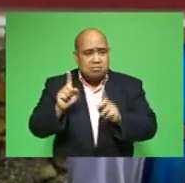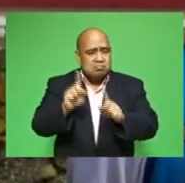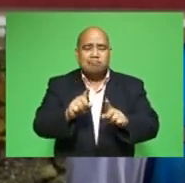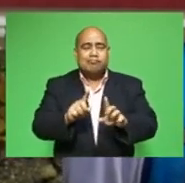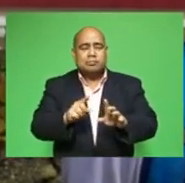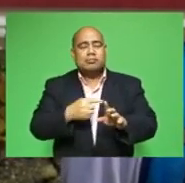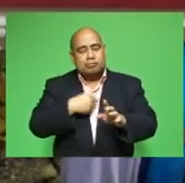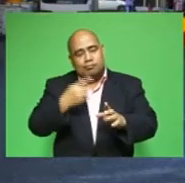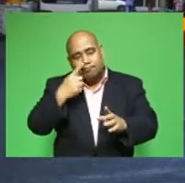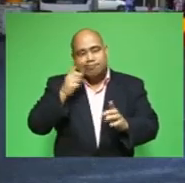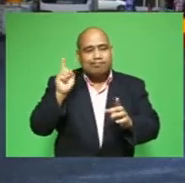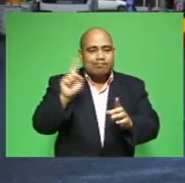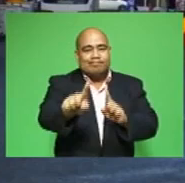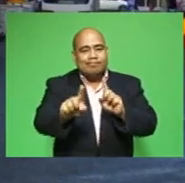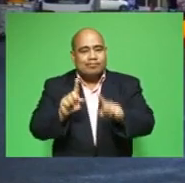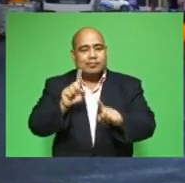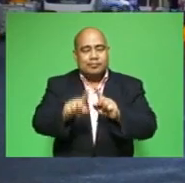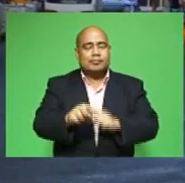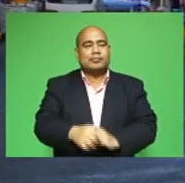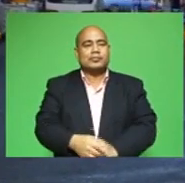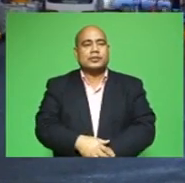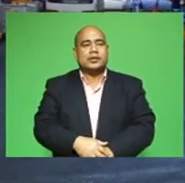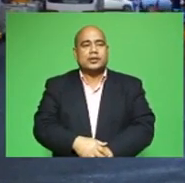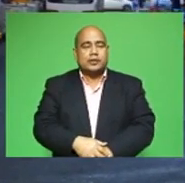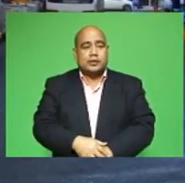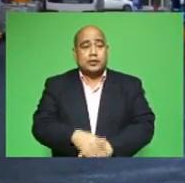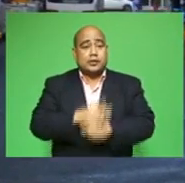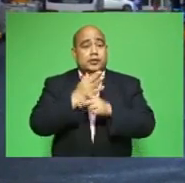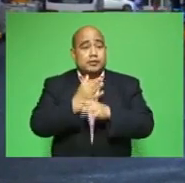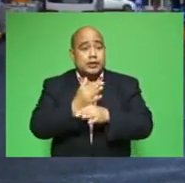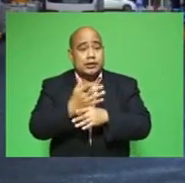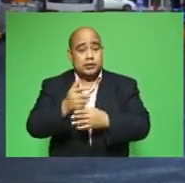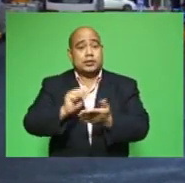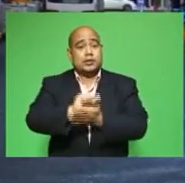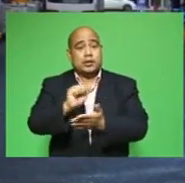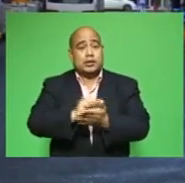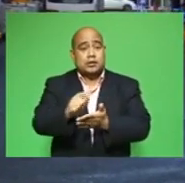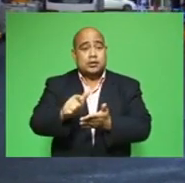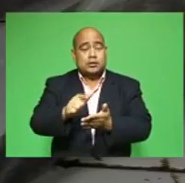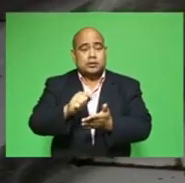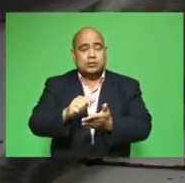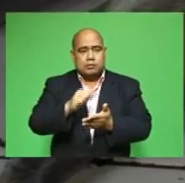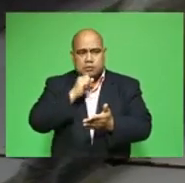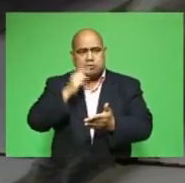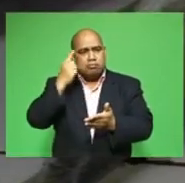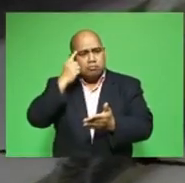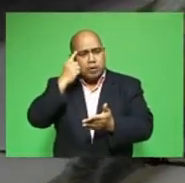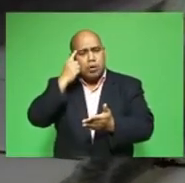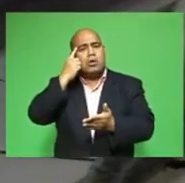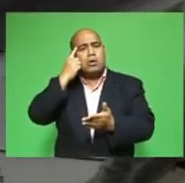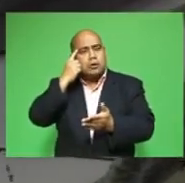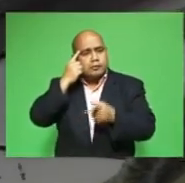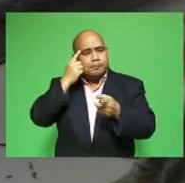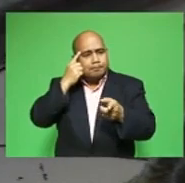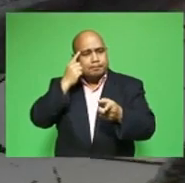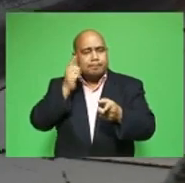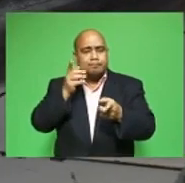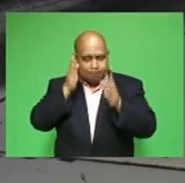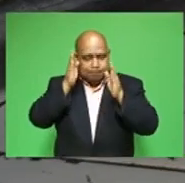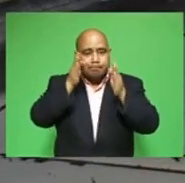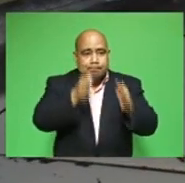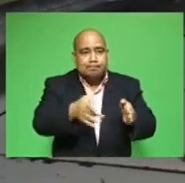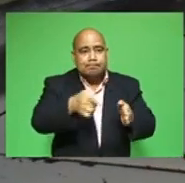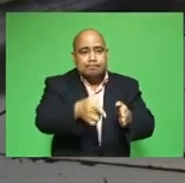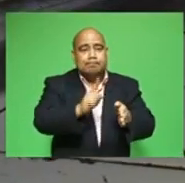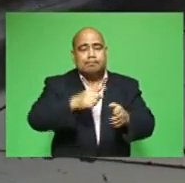customers. Fish vendors also believe that people are turning to subsistence farming and fishing to provide for themselves